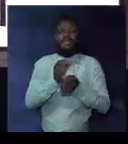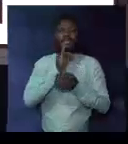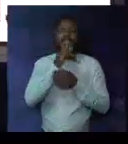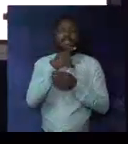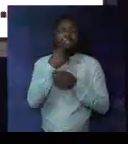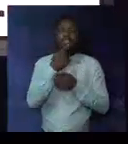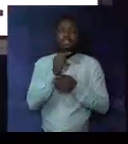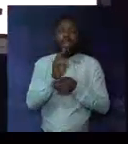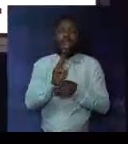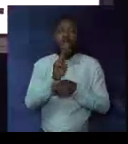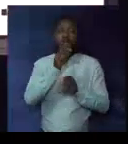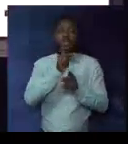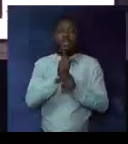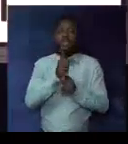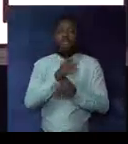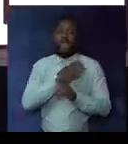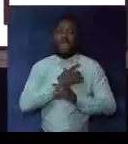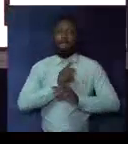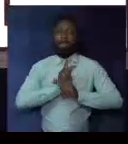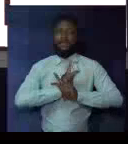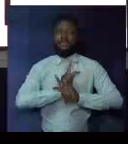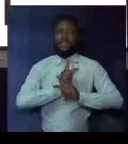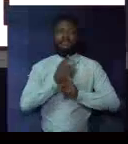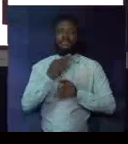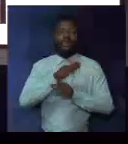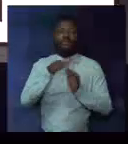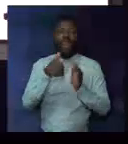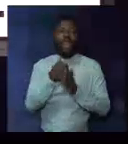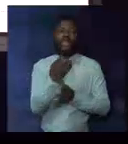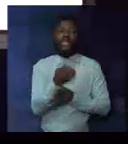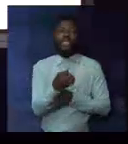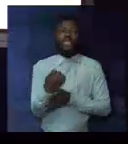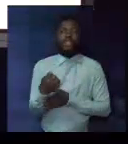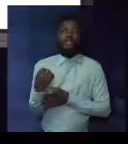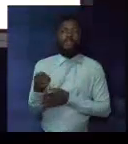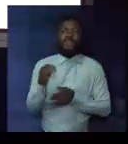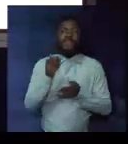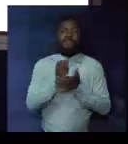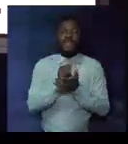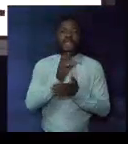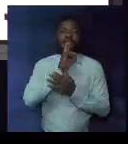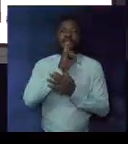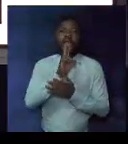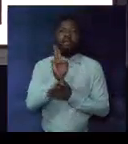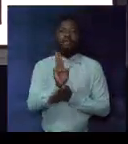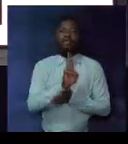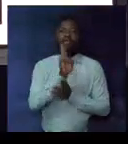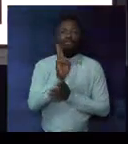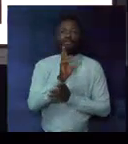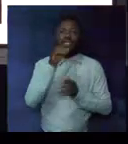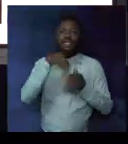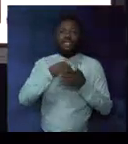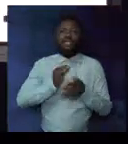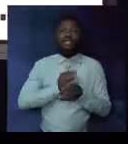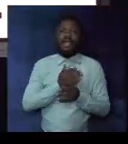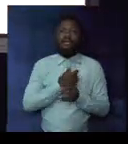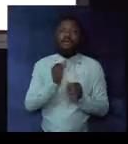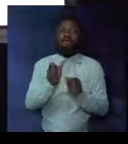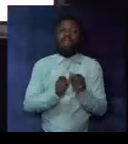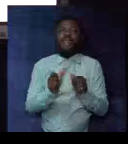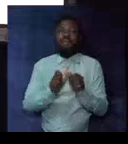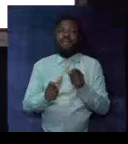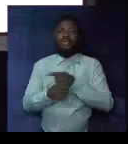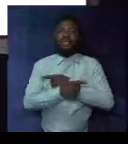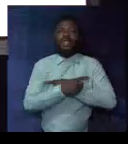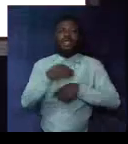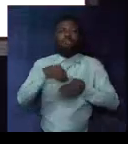Maintenance is the upkeep and preservation of all equipment that are used in our daily